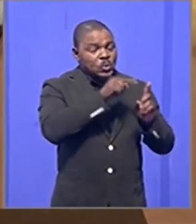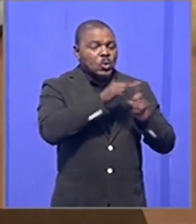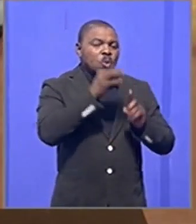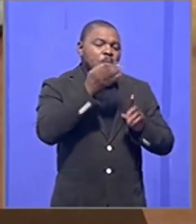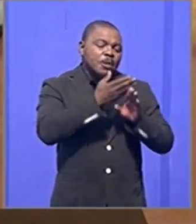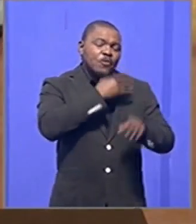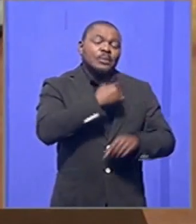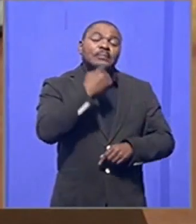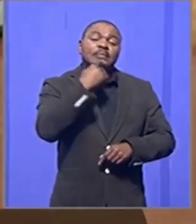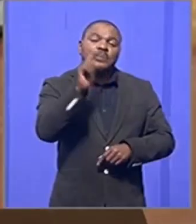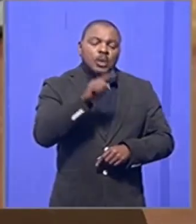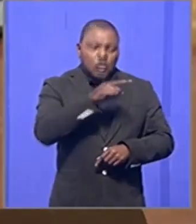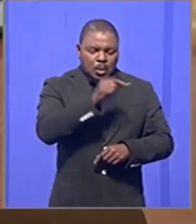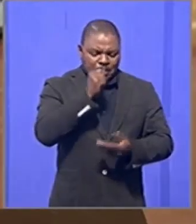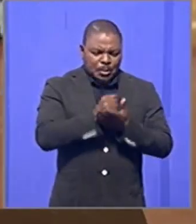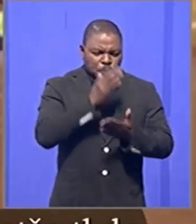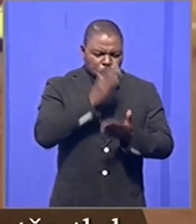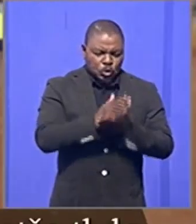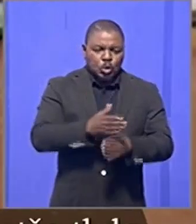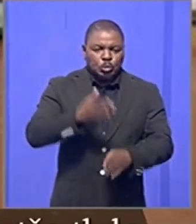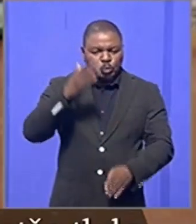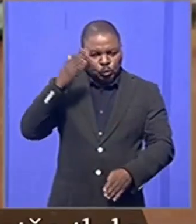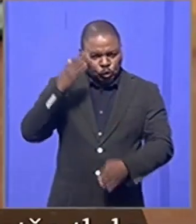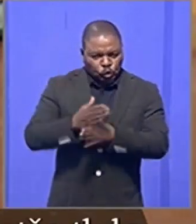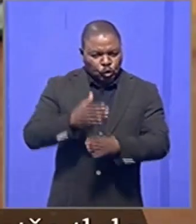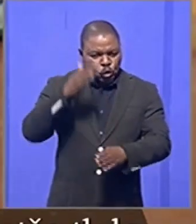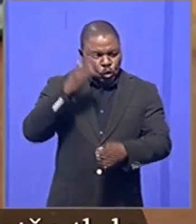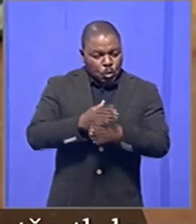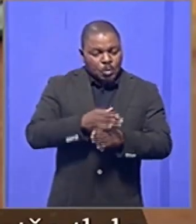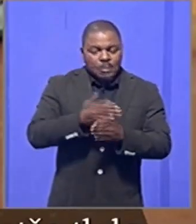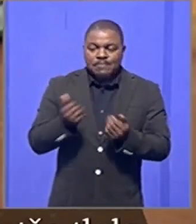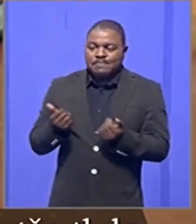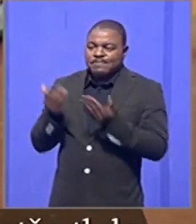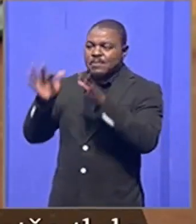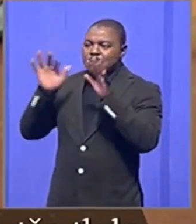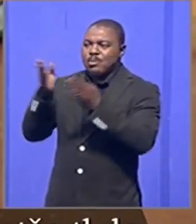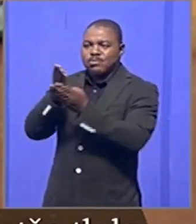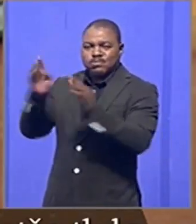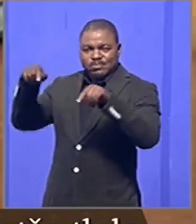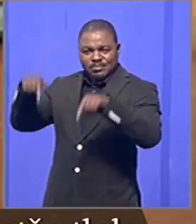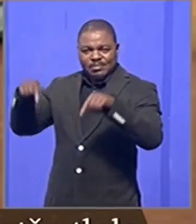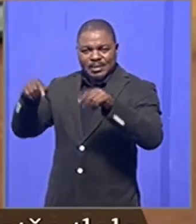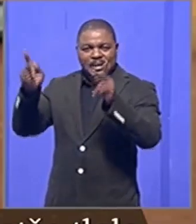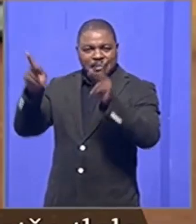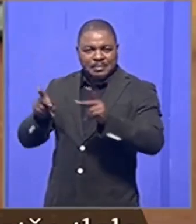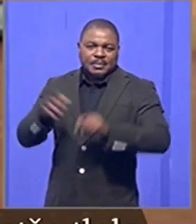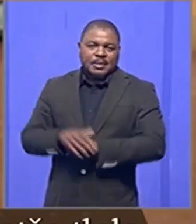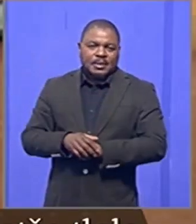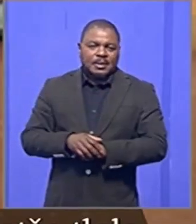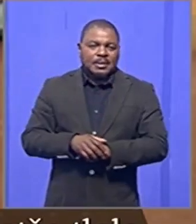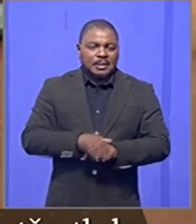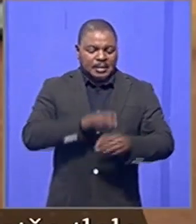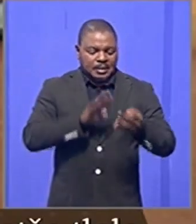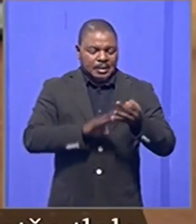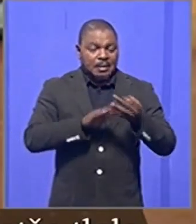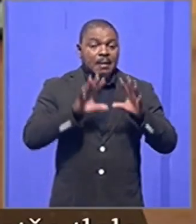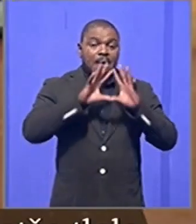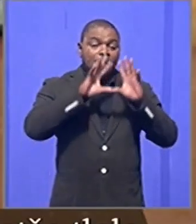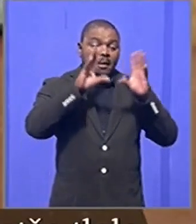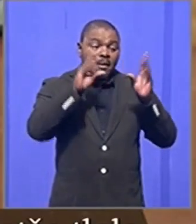ensure that mebereko it's an mo batho ba location. I will ensure what everything e le